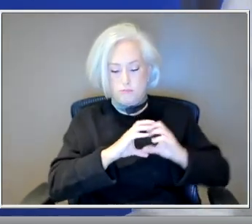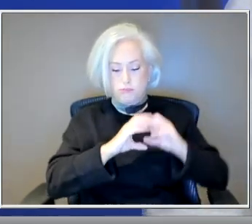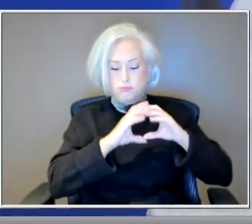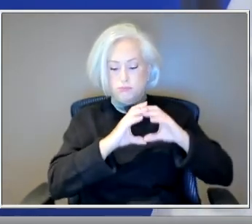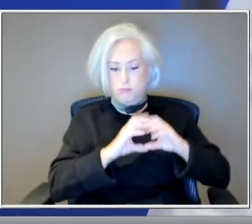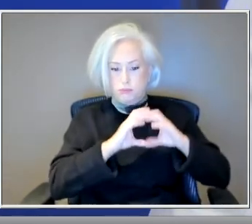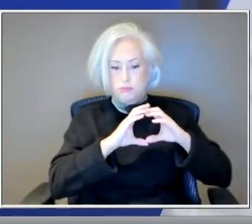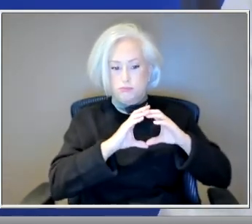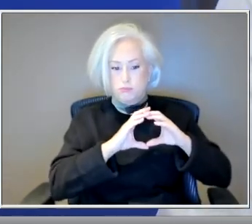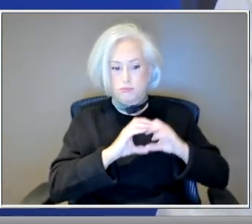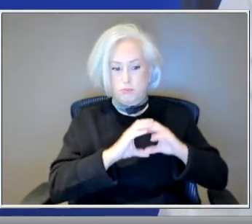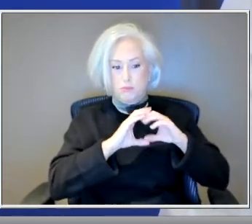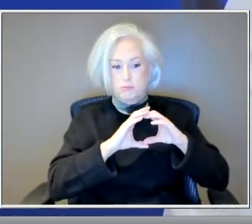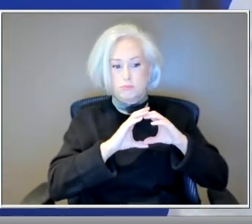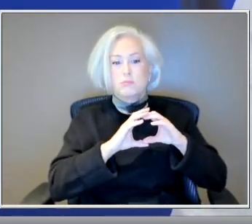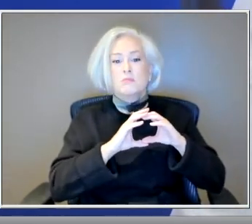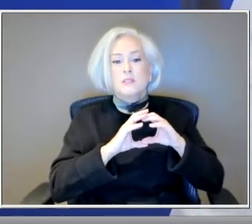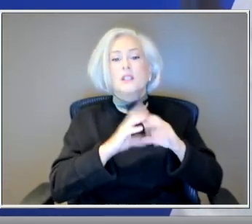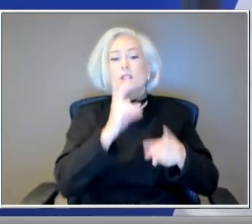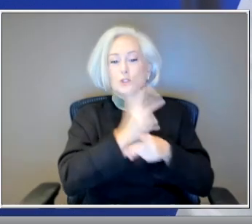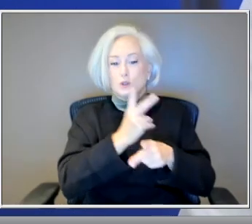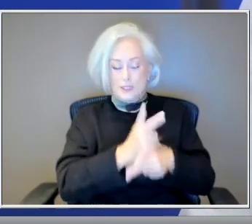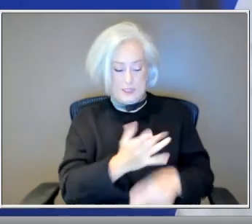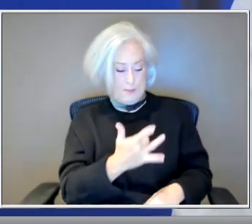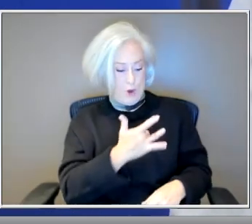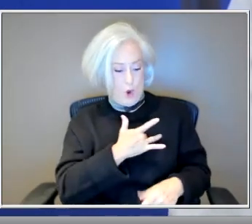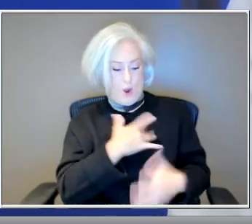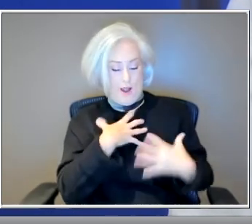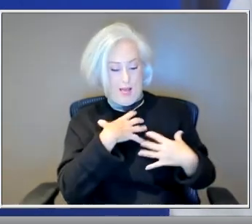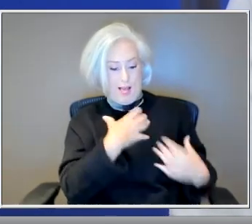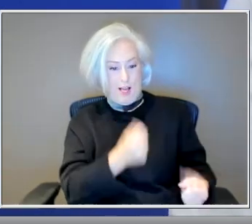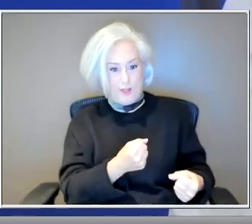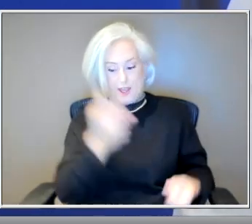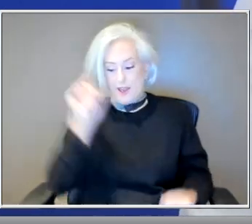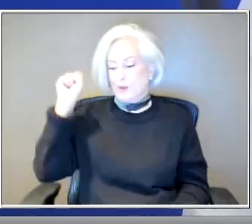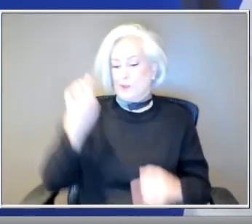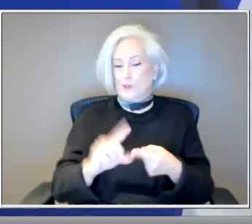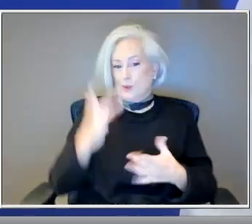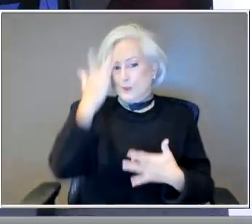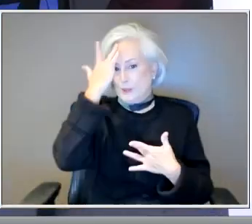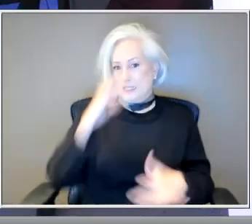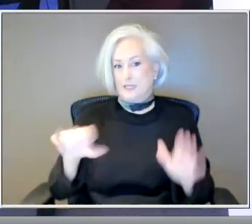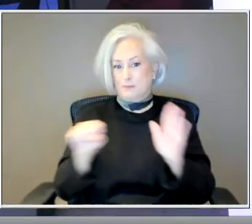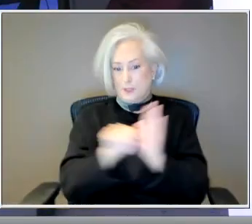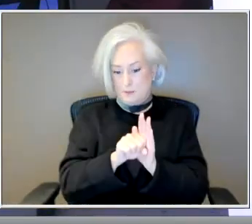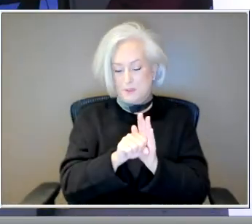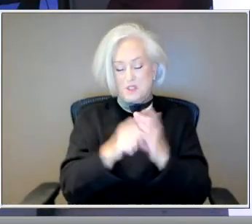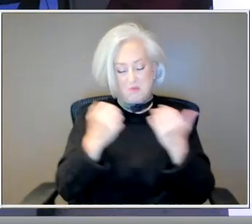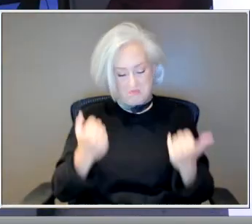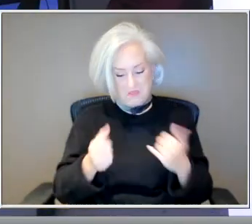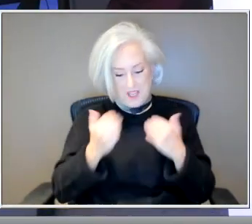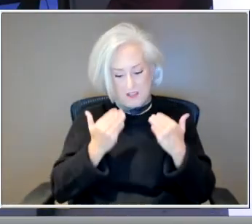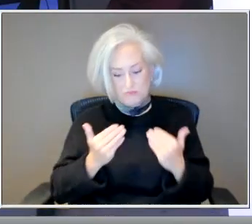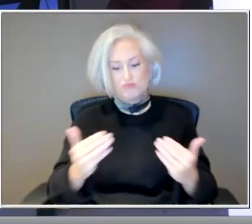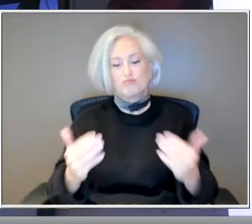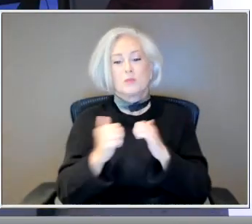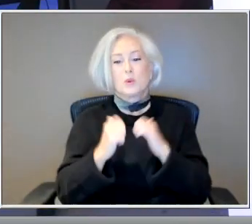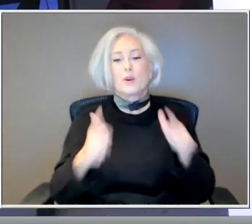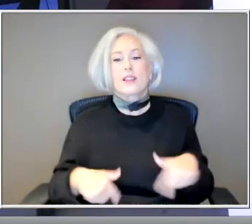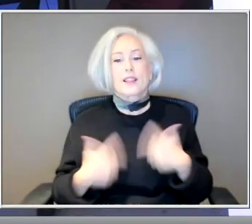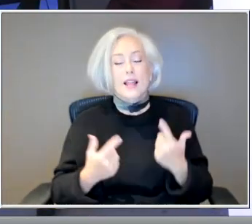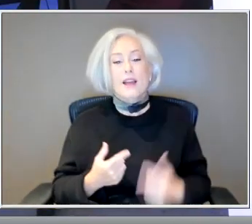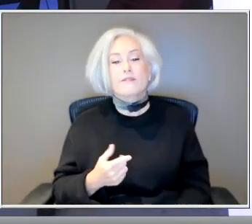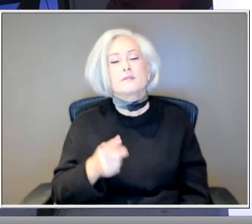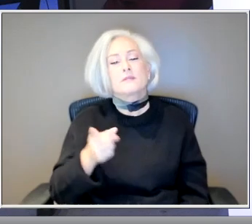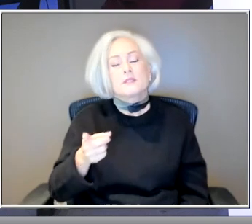healthy and also relieve symptoms so that we can get patients back to their quality of life. Yeah, so speaking of like heart health, if she